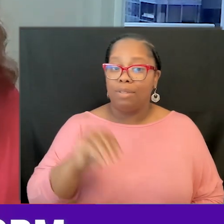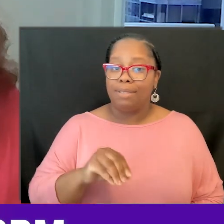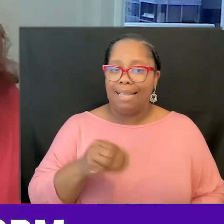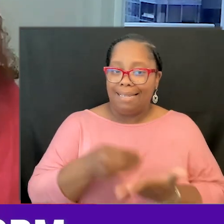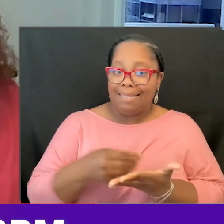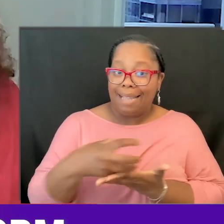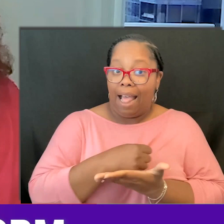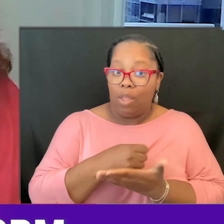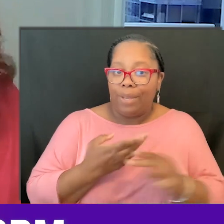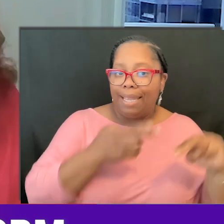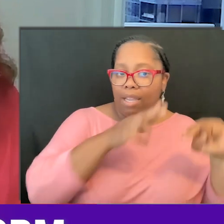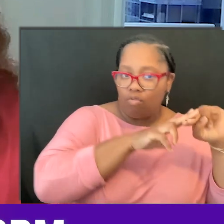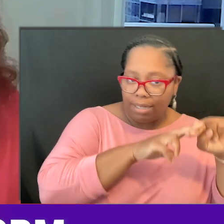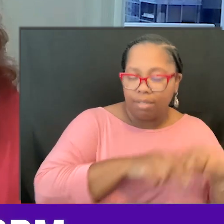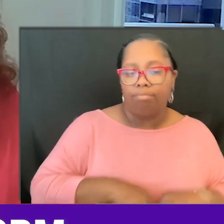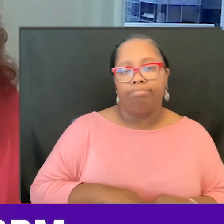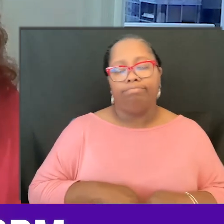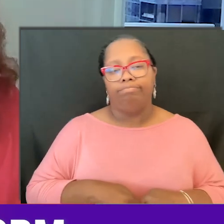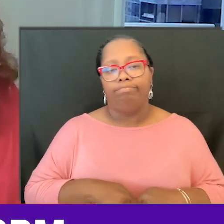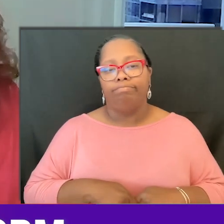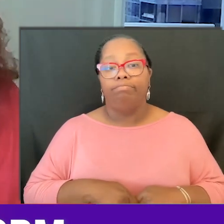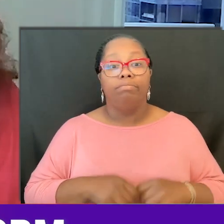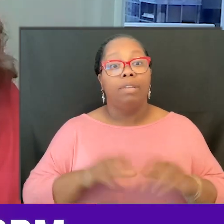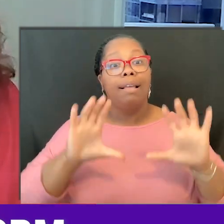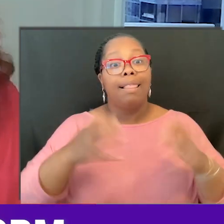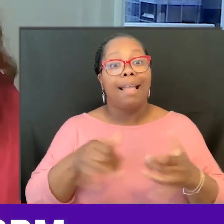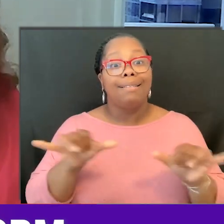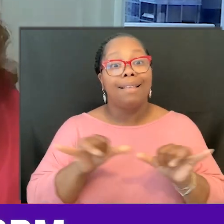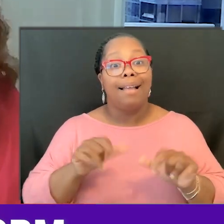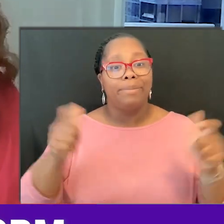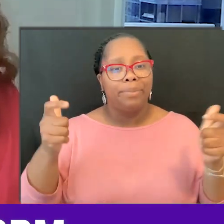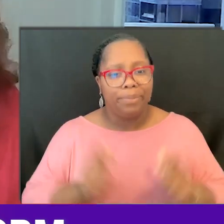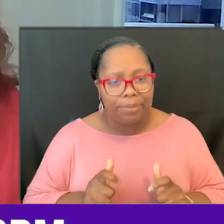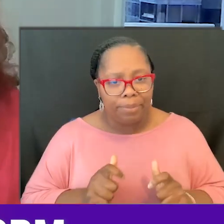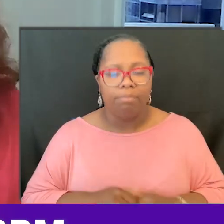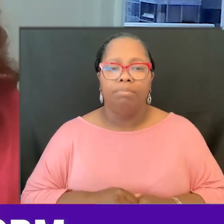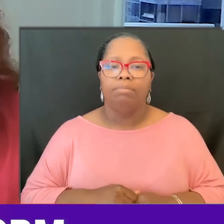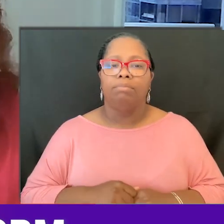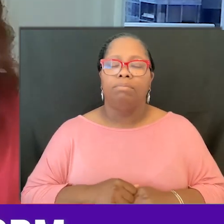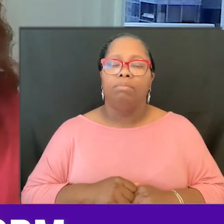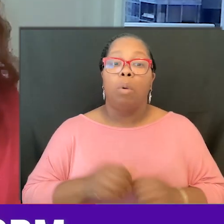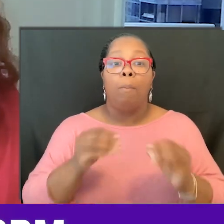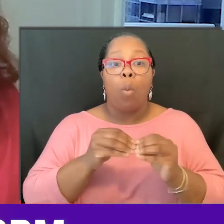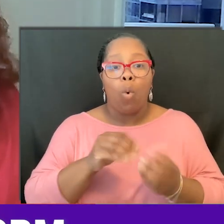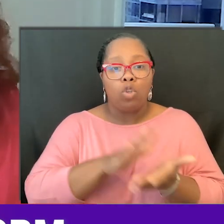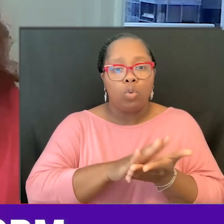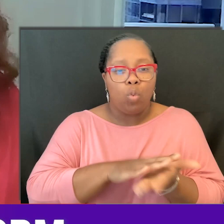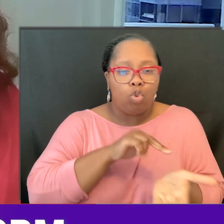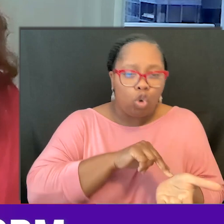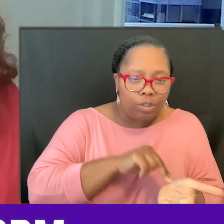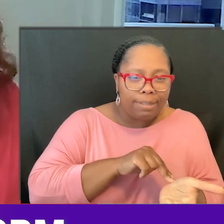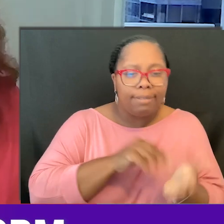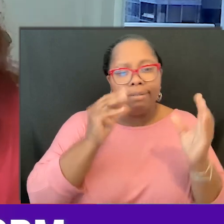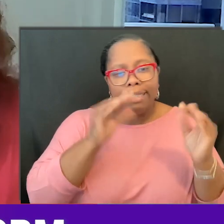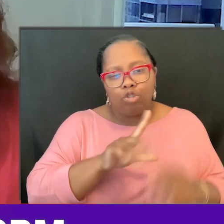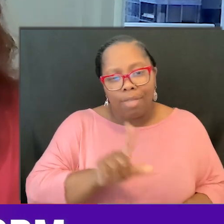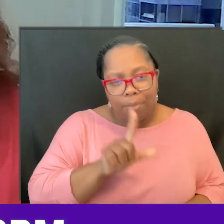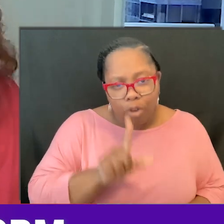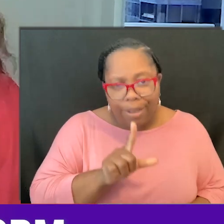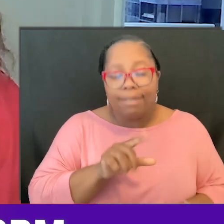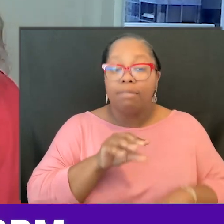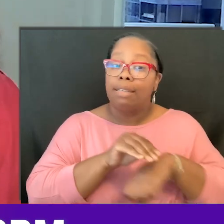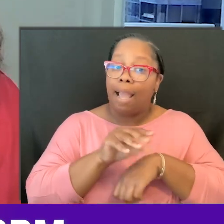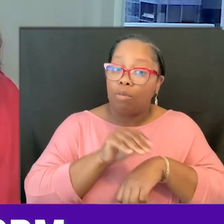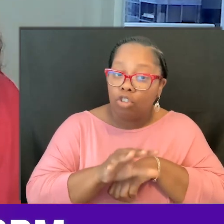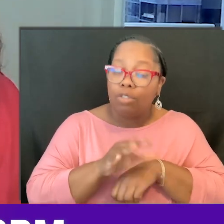increase, lower class sizes, more school nurses, teacher librarians, counselors,